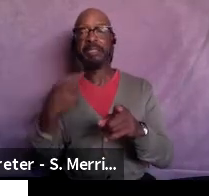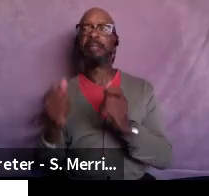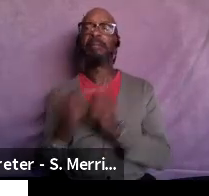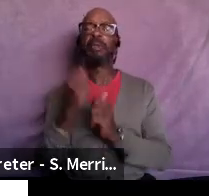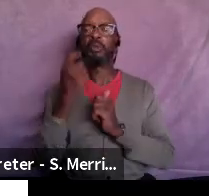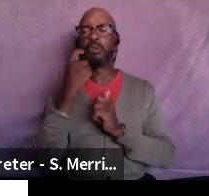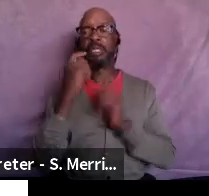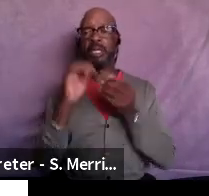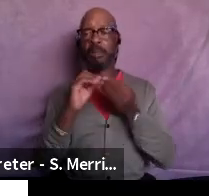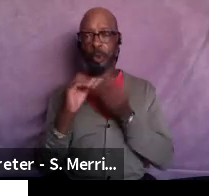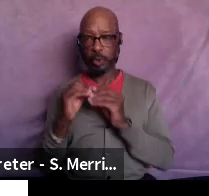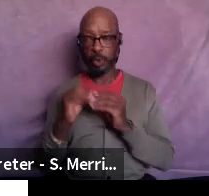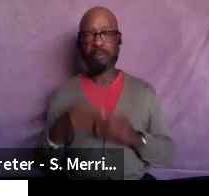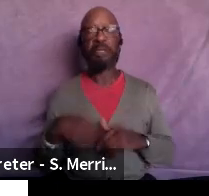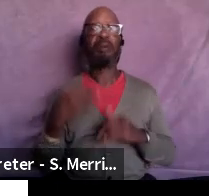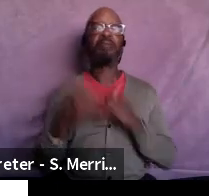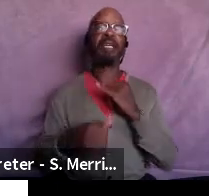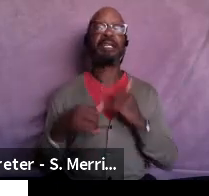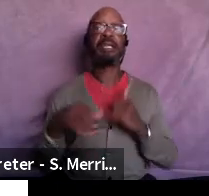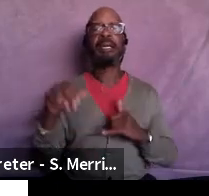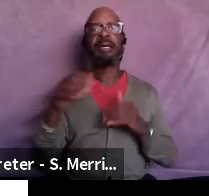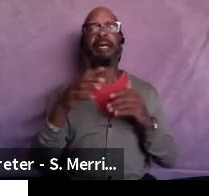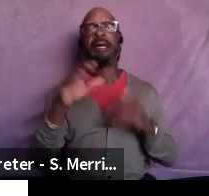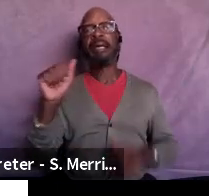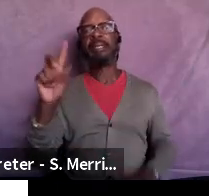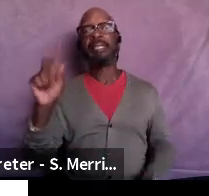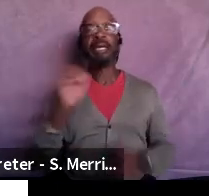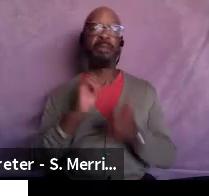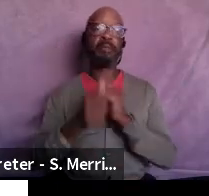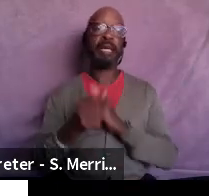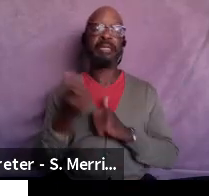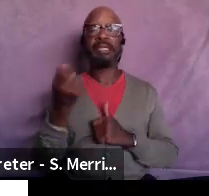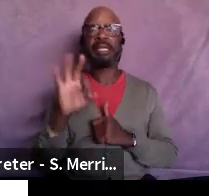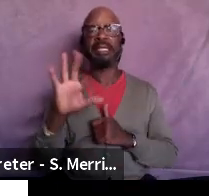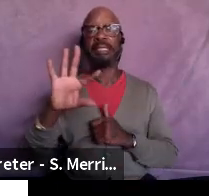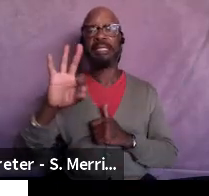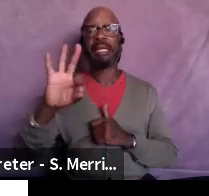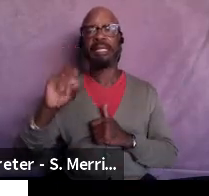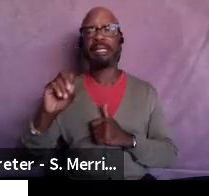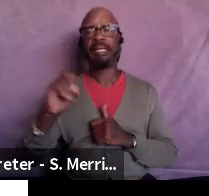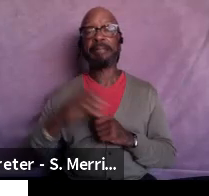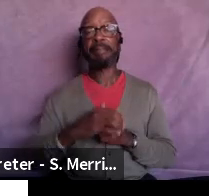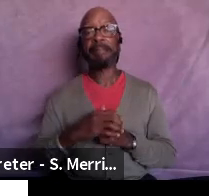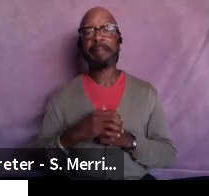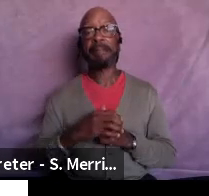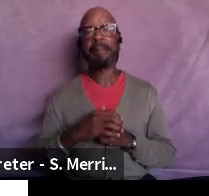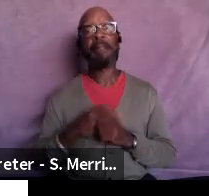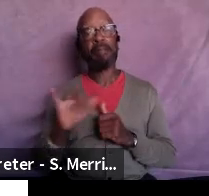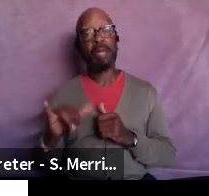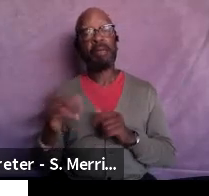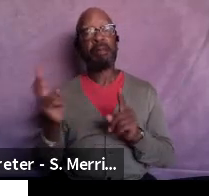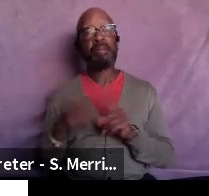And finally, the Americans with Disabilities Act was passed in 1990. It applies the